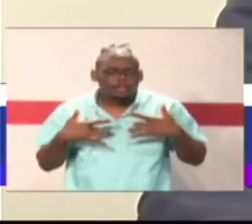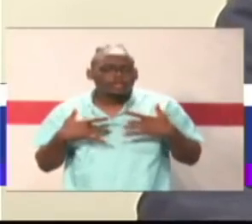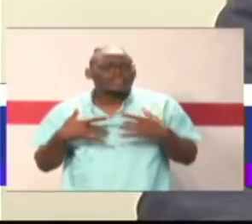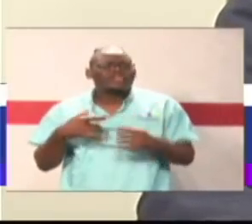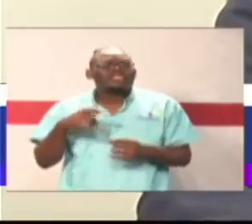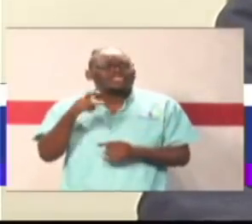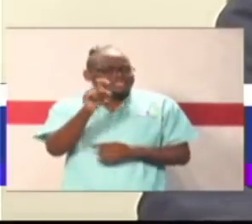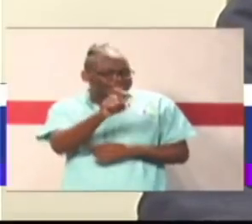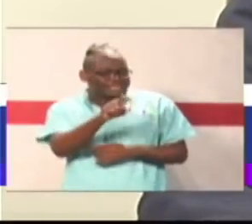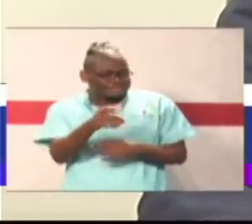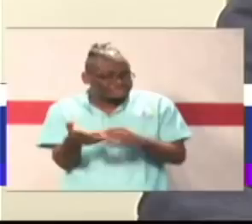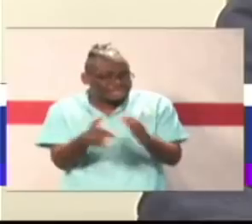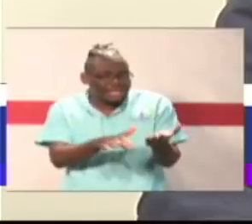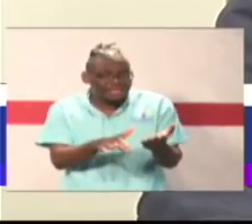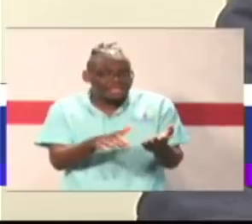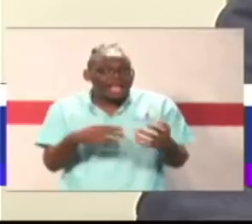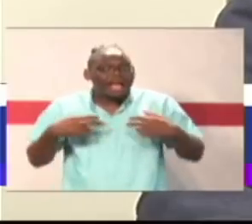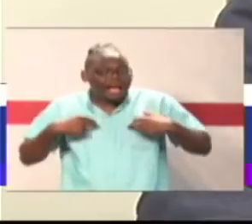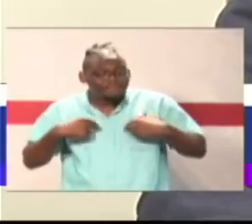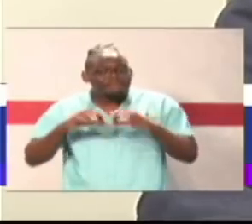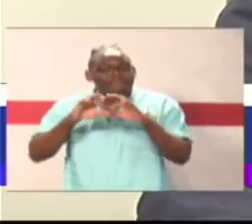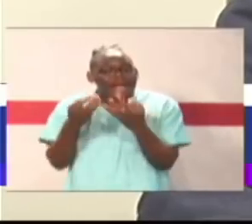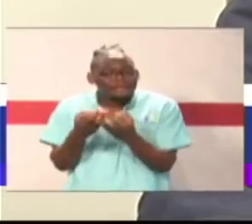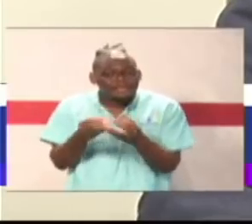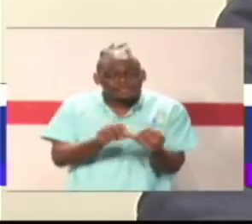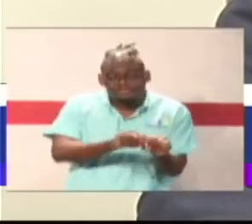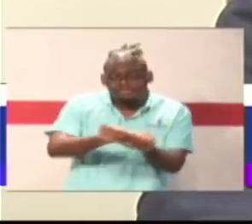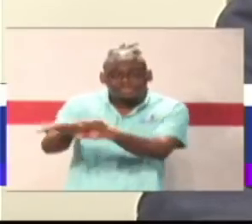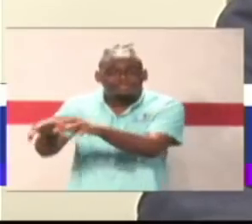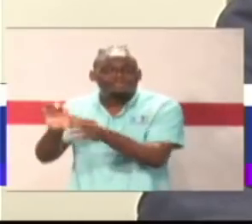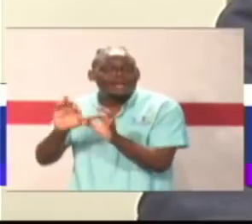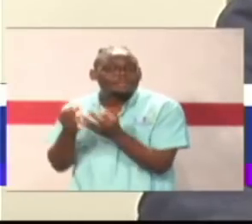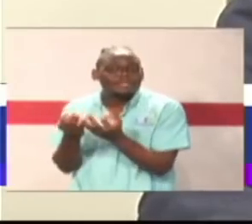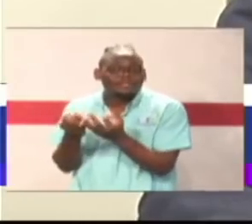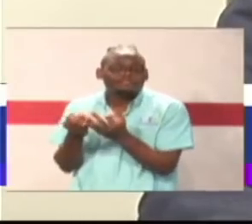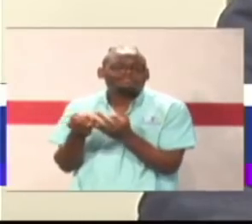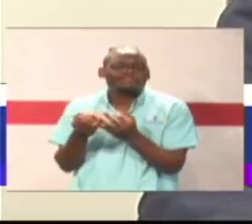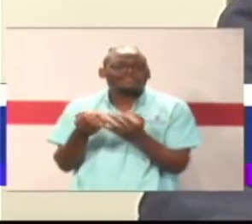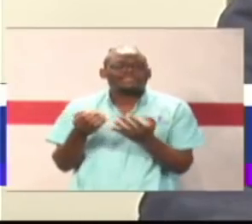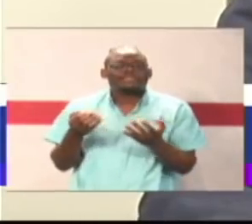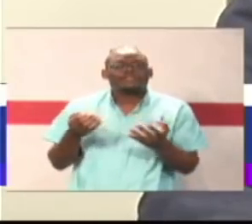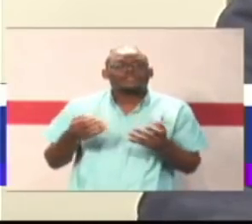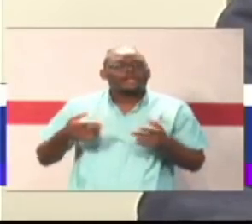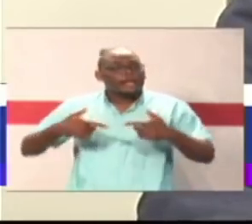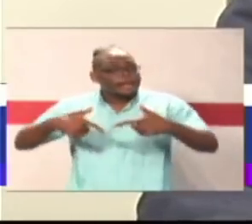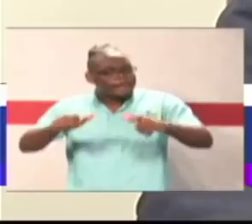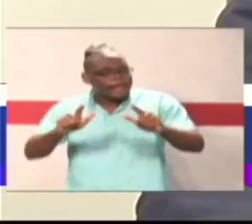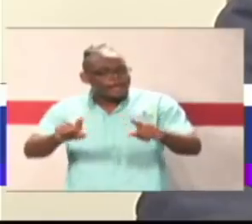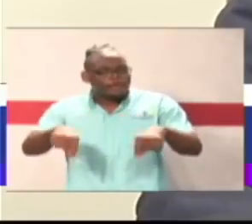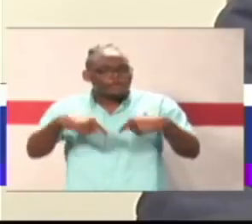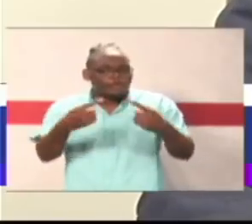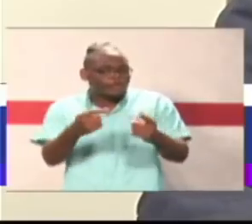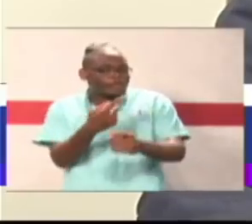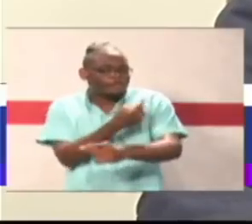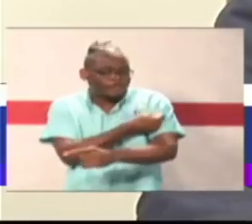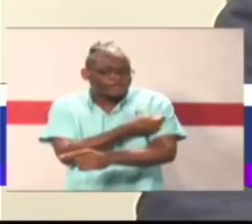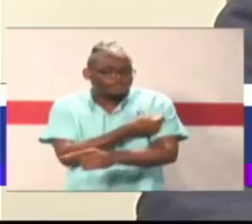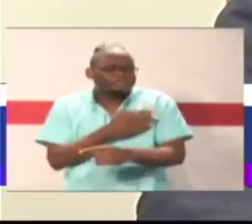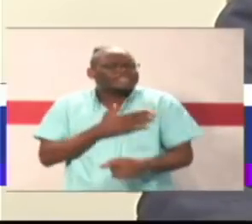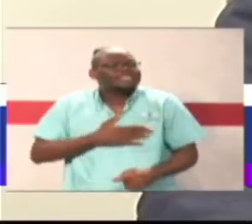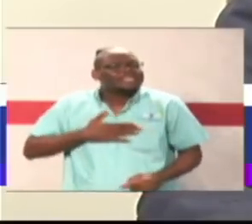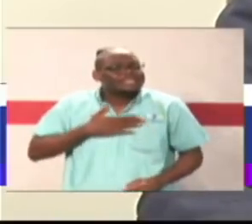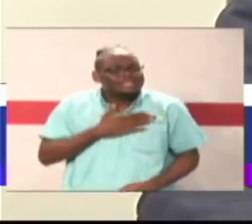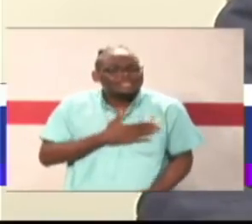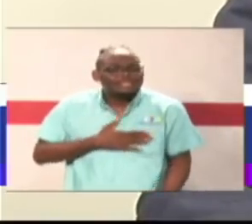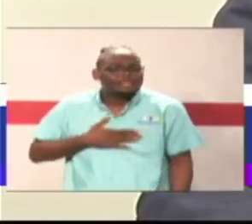end of the day, let's get vaccinated to protect lives, to protect